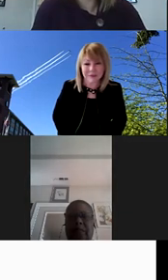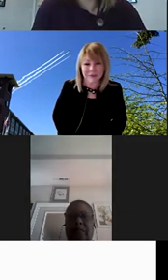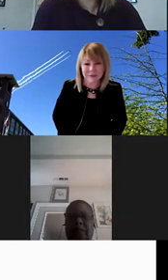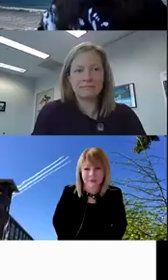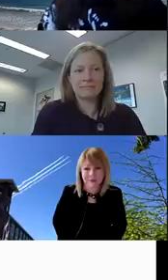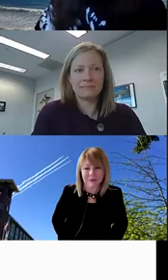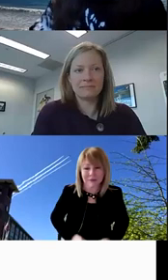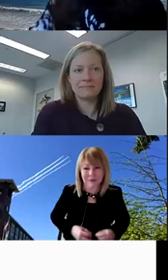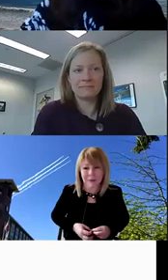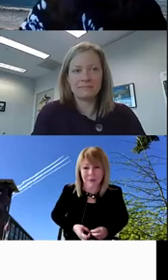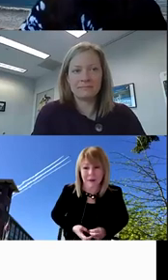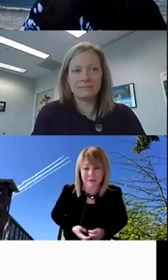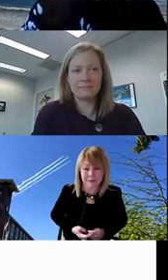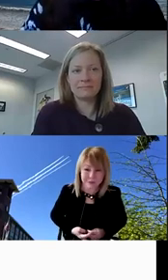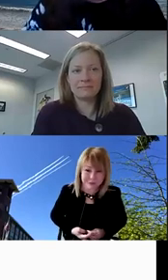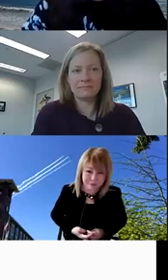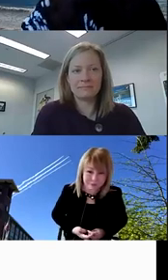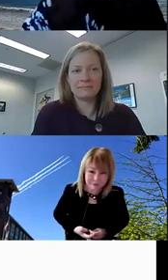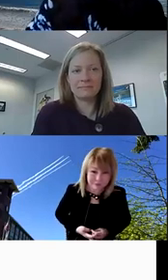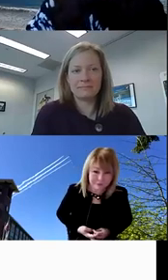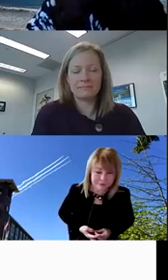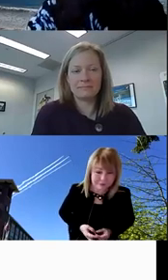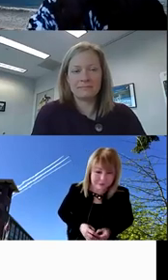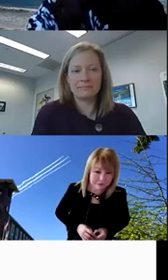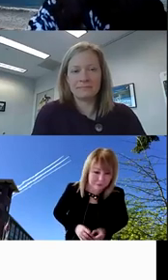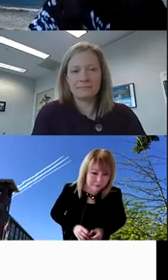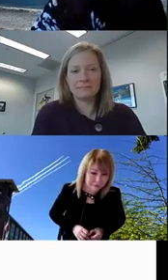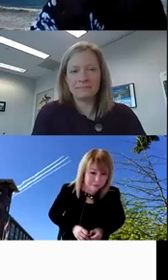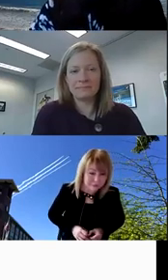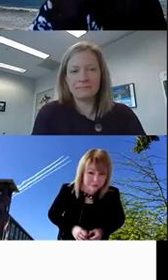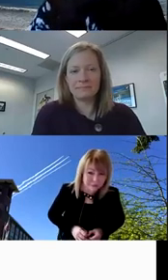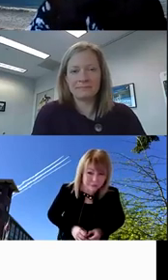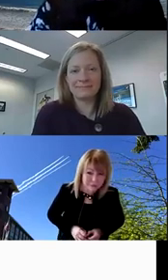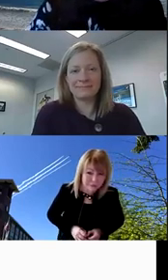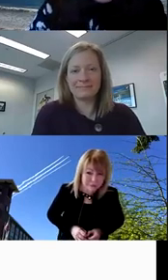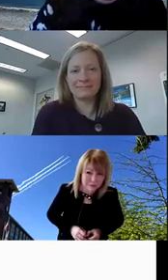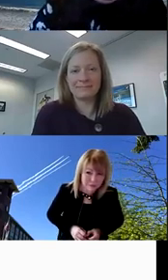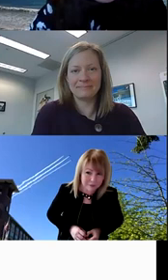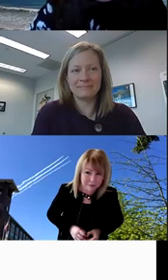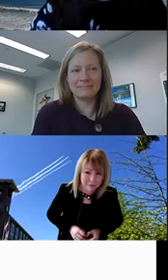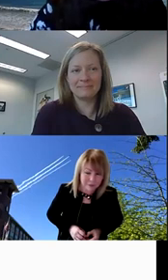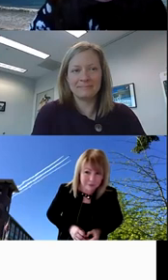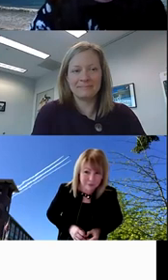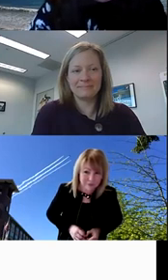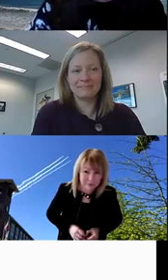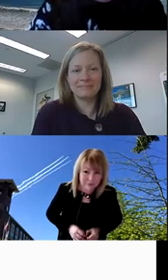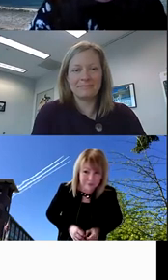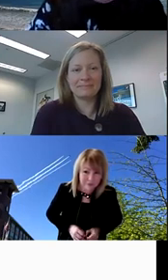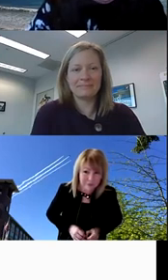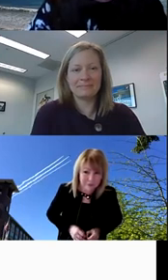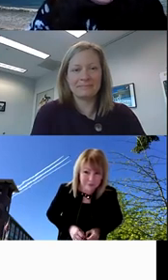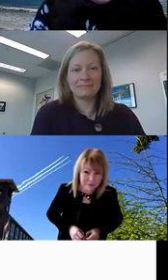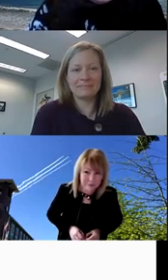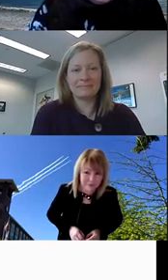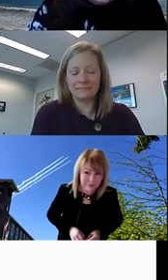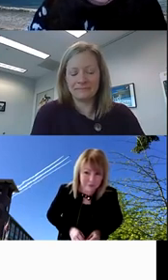Hey, everybody. My name is Liz Garst. I am my title at the Health Division is the Social Influences on